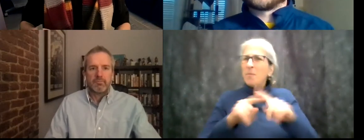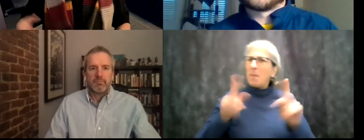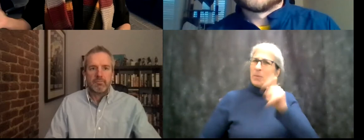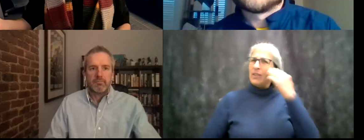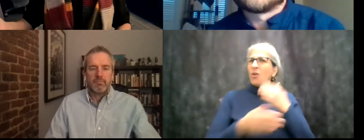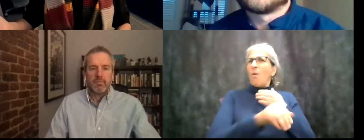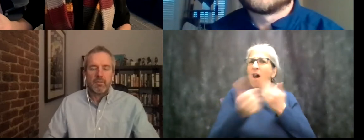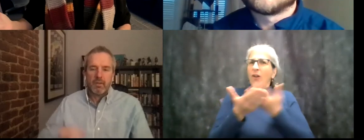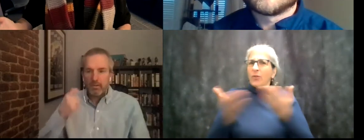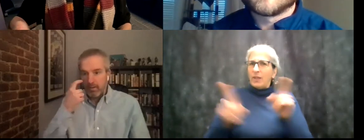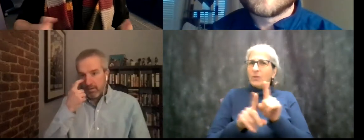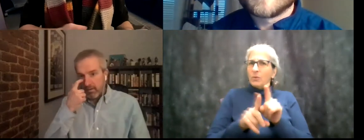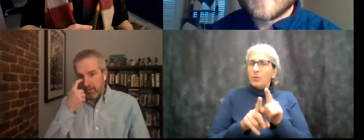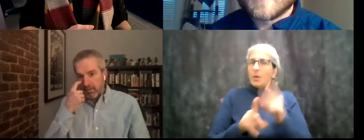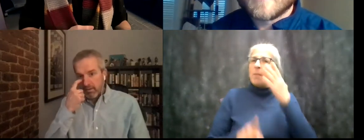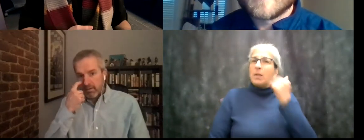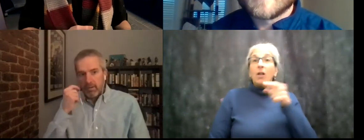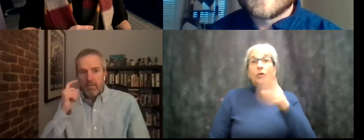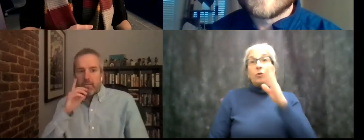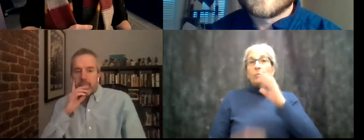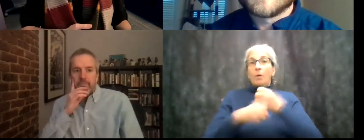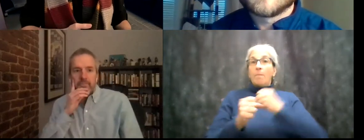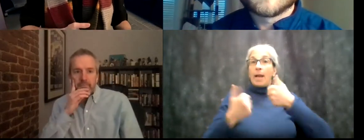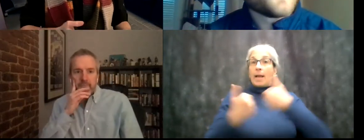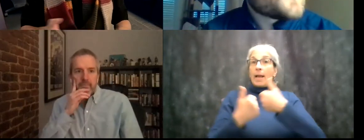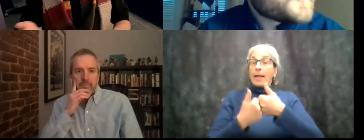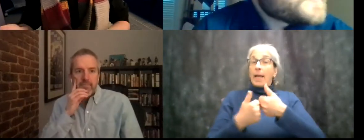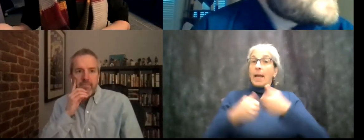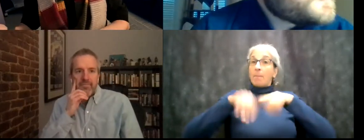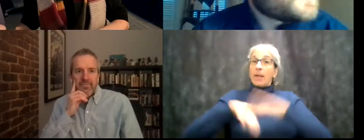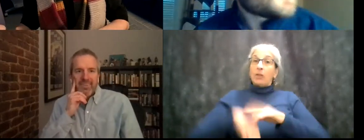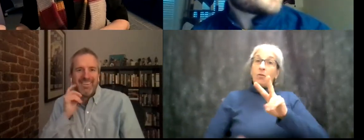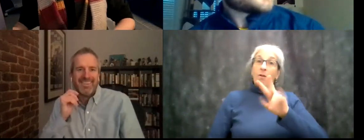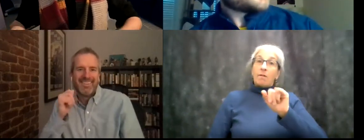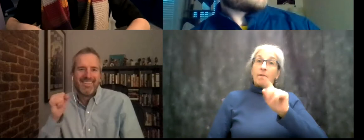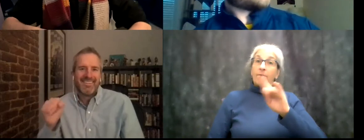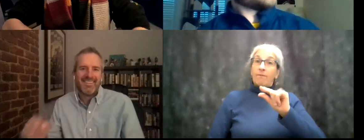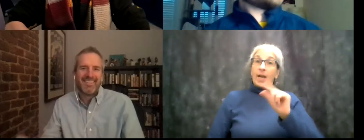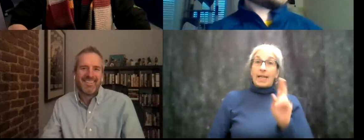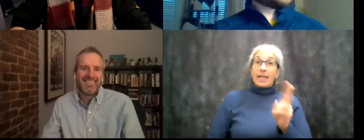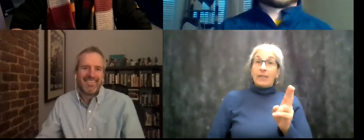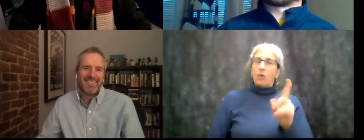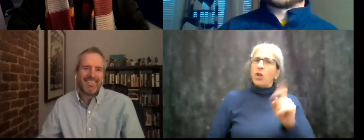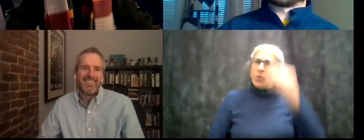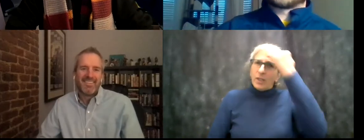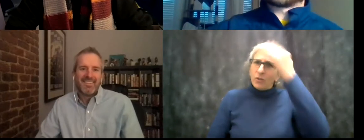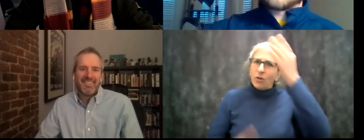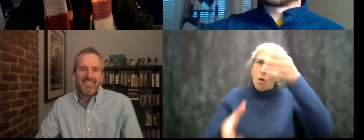make a game based on Viking history. You should probably know Viking history, you know? So there's all these